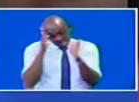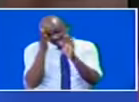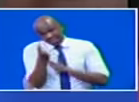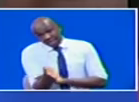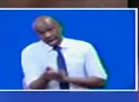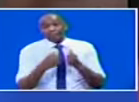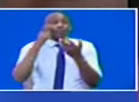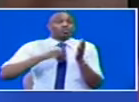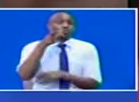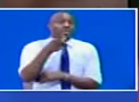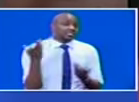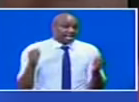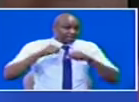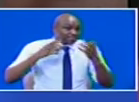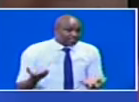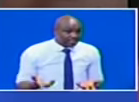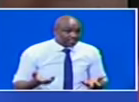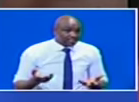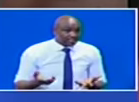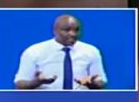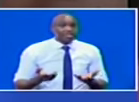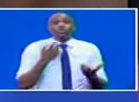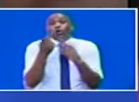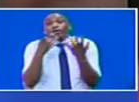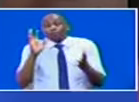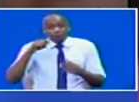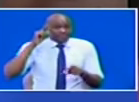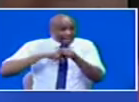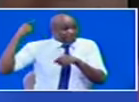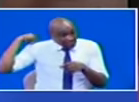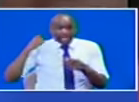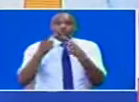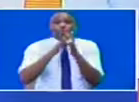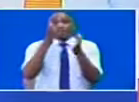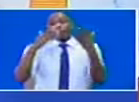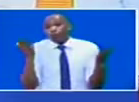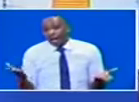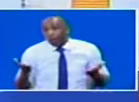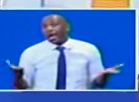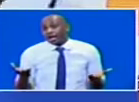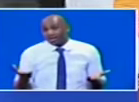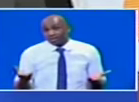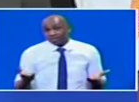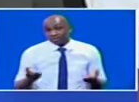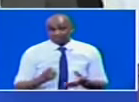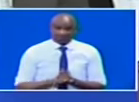it? Where is the engagement since that time till right now?